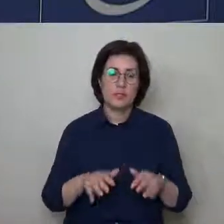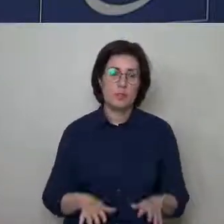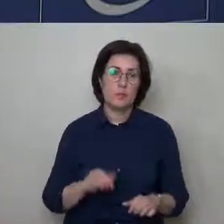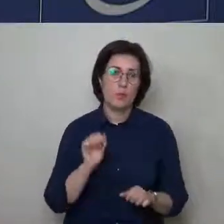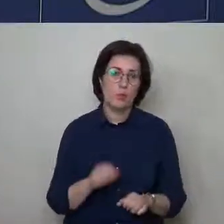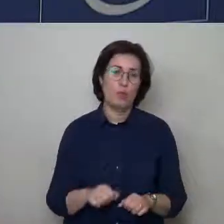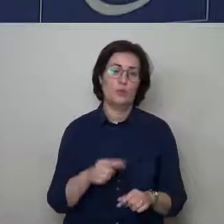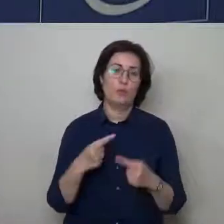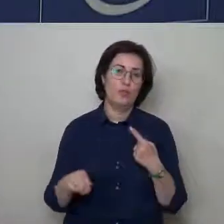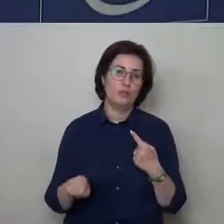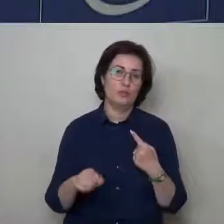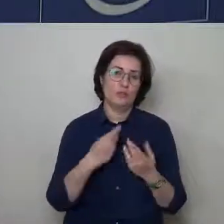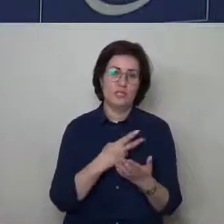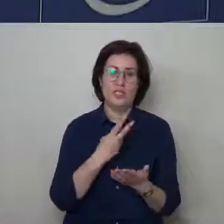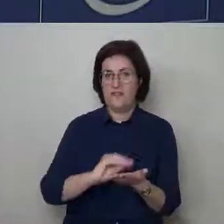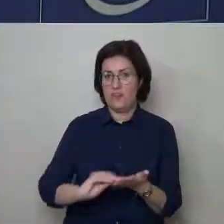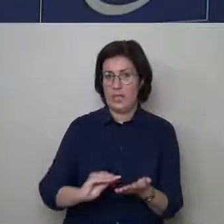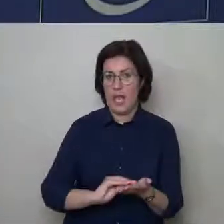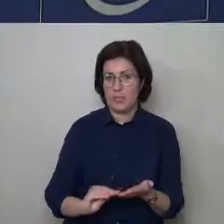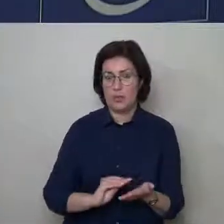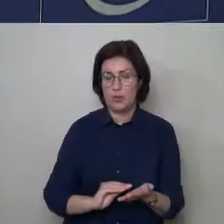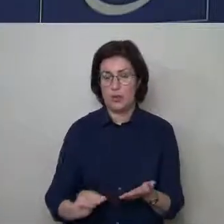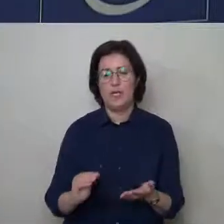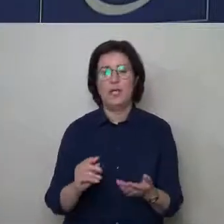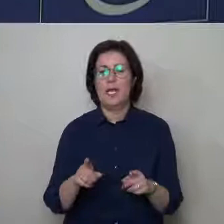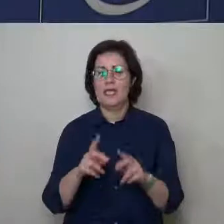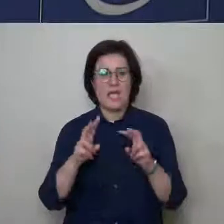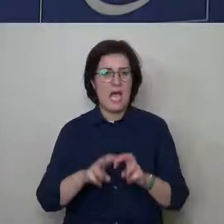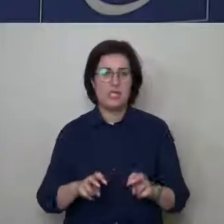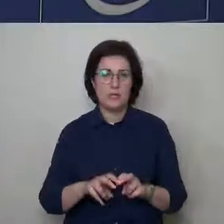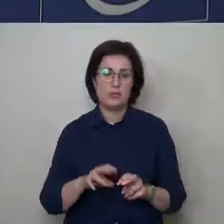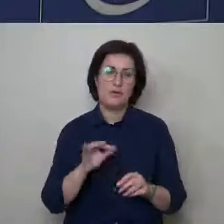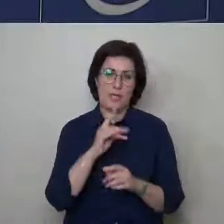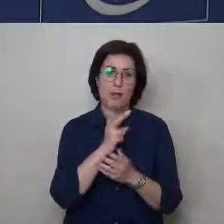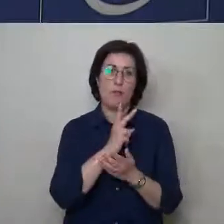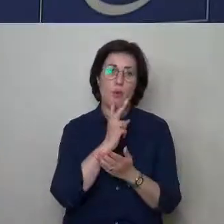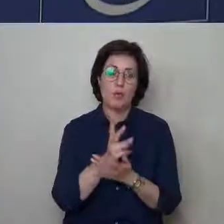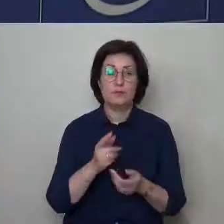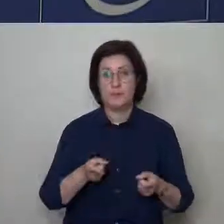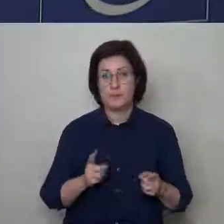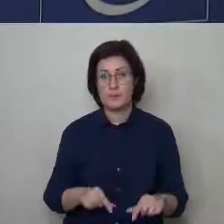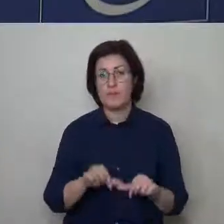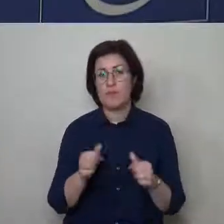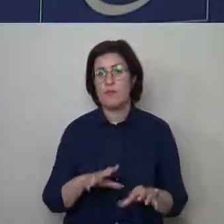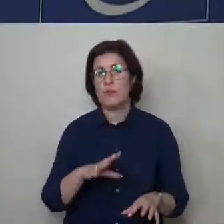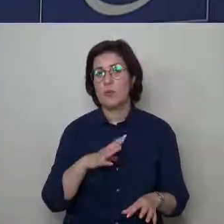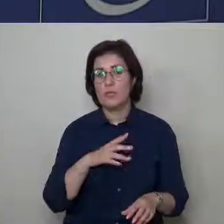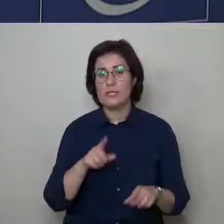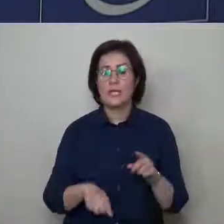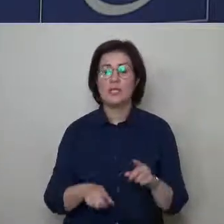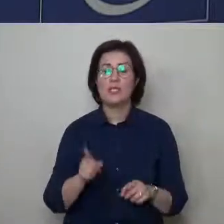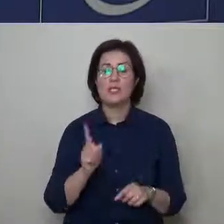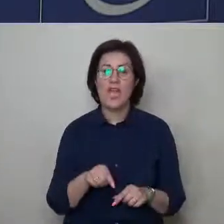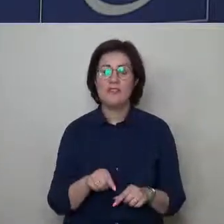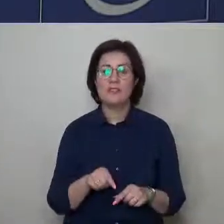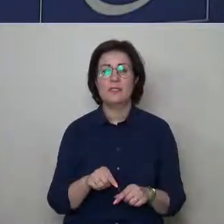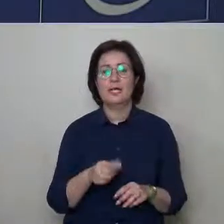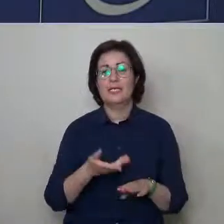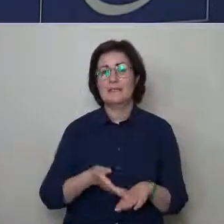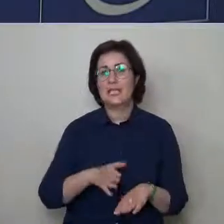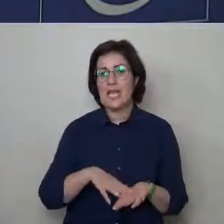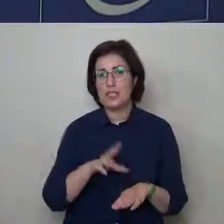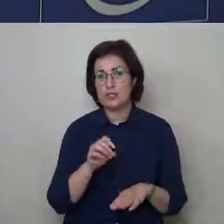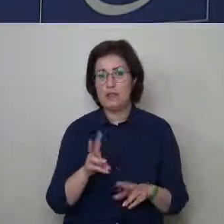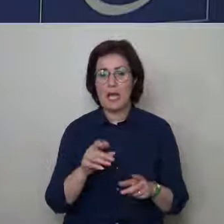clear how they should be established, Well, let's hope that the new resolution would have a different approach to it.